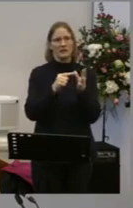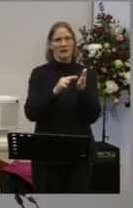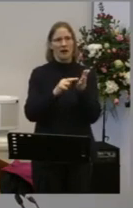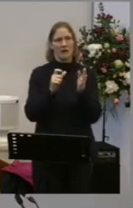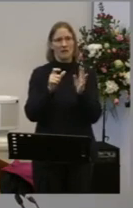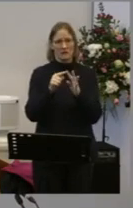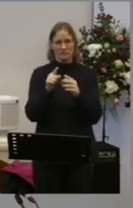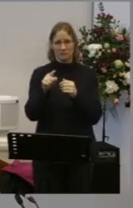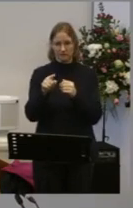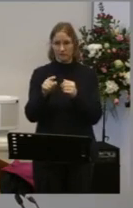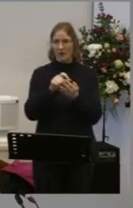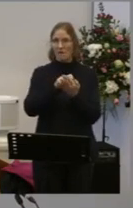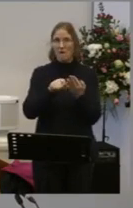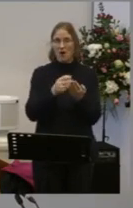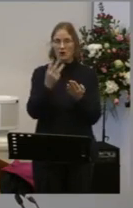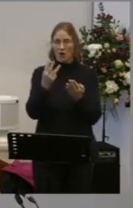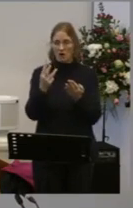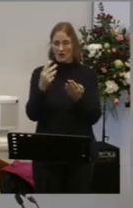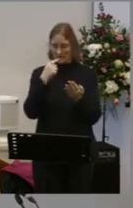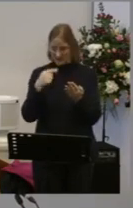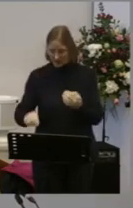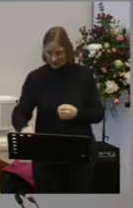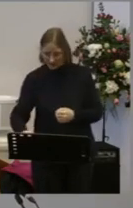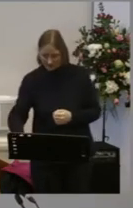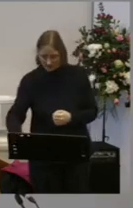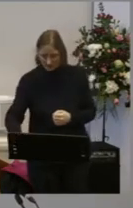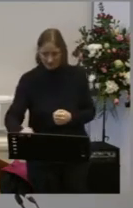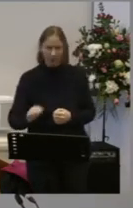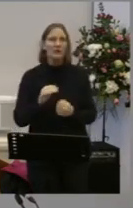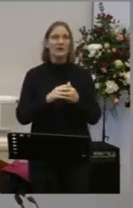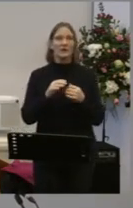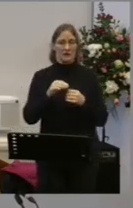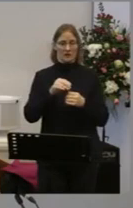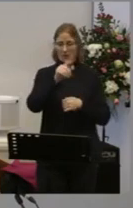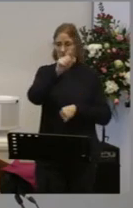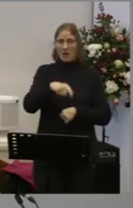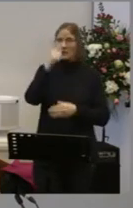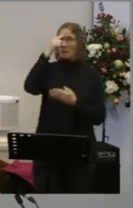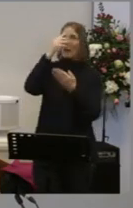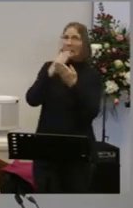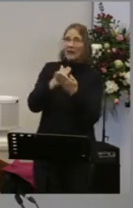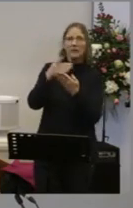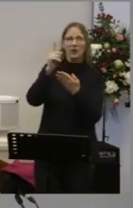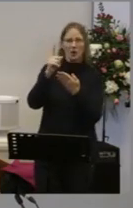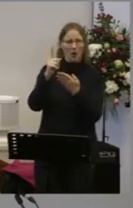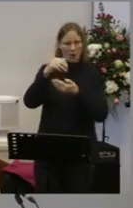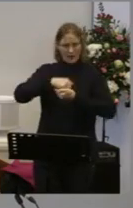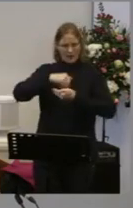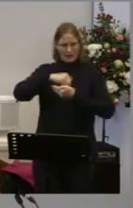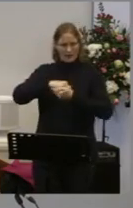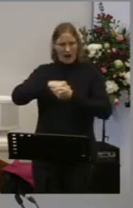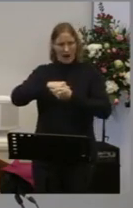When you believed You were marked in him with a seal The promised Holy Spirit Who is a deposit